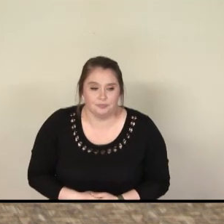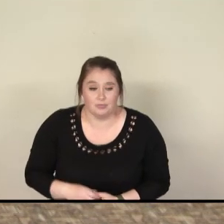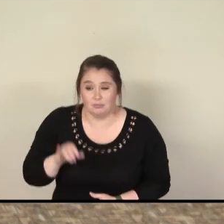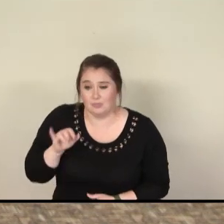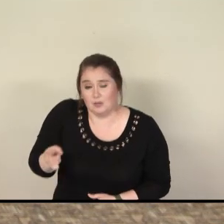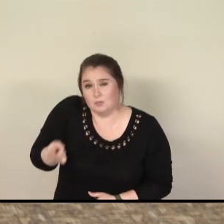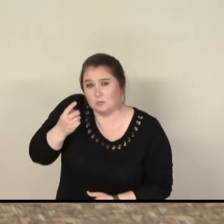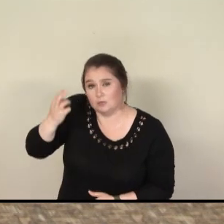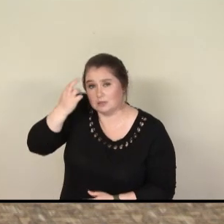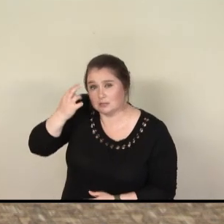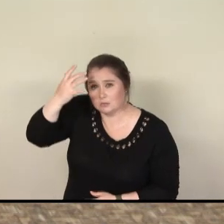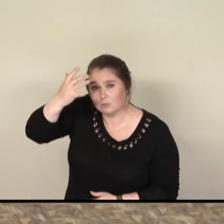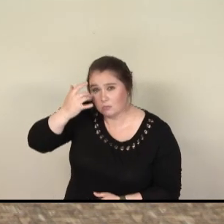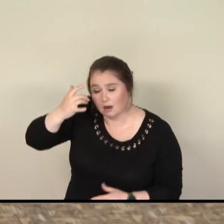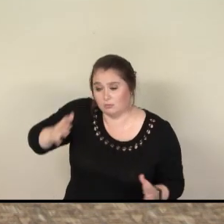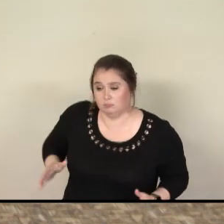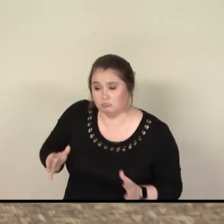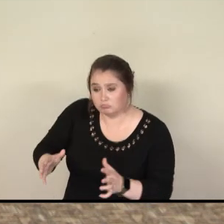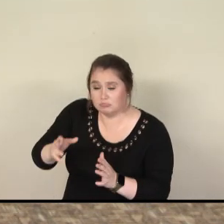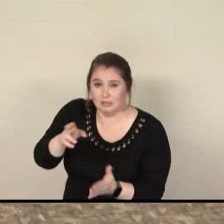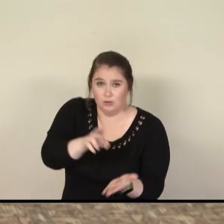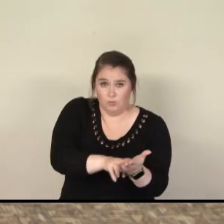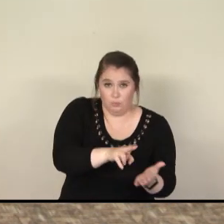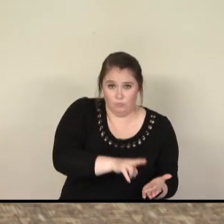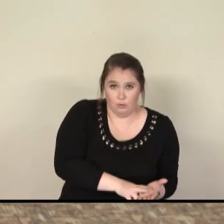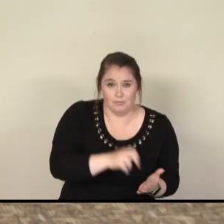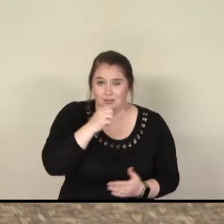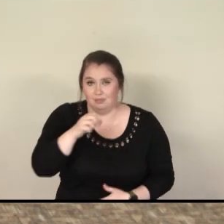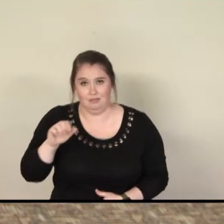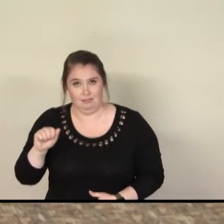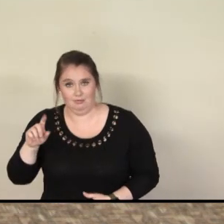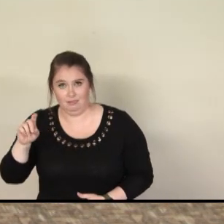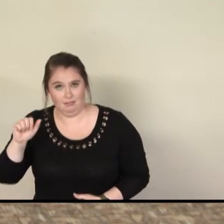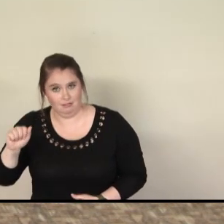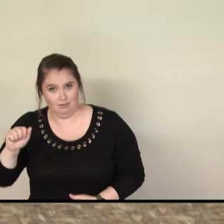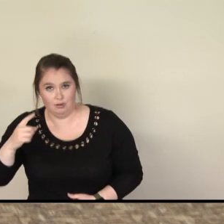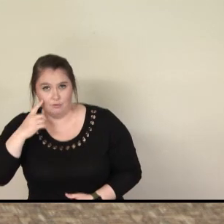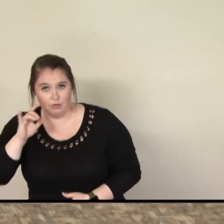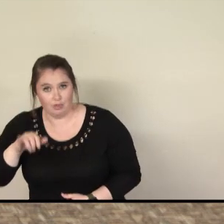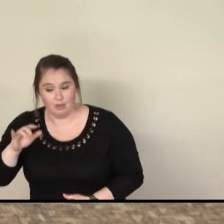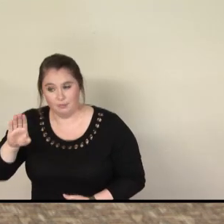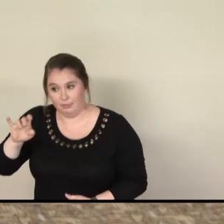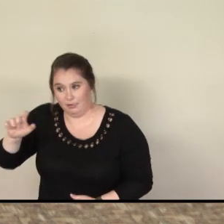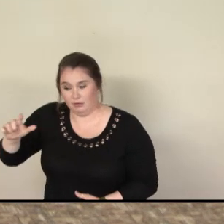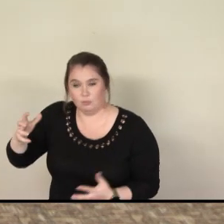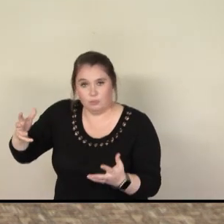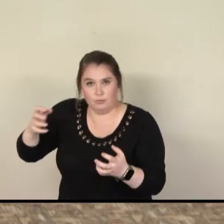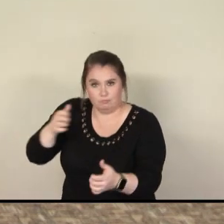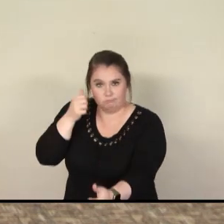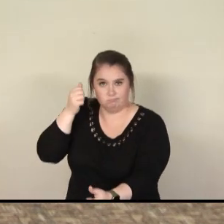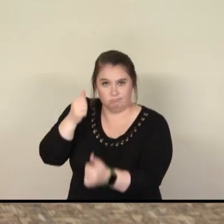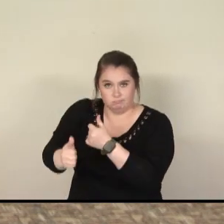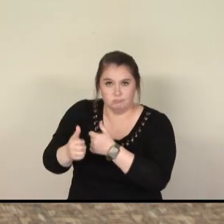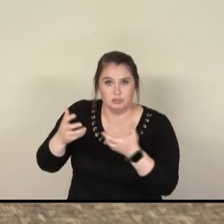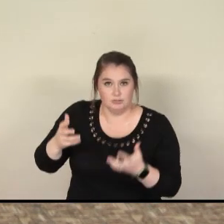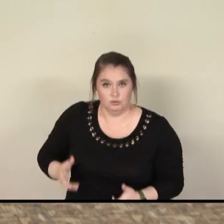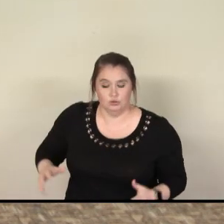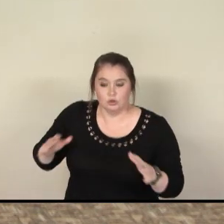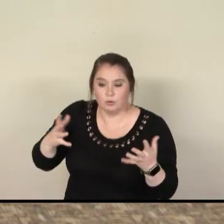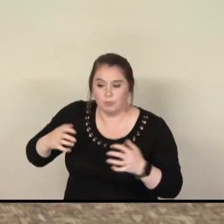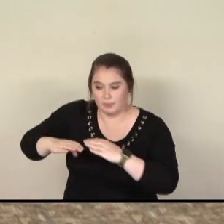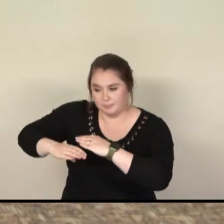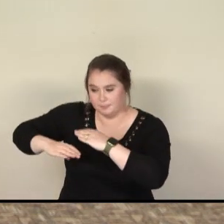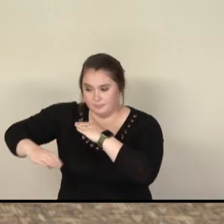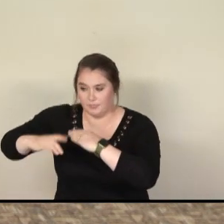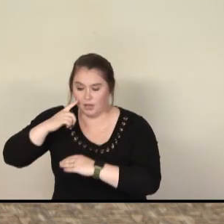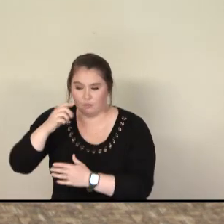reasons for the push for enrollment versus ADA for that bill, is to help us with some stability and